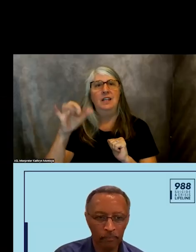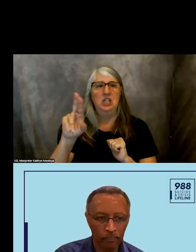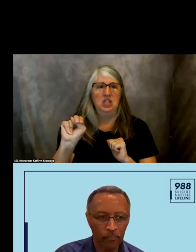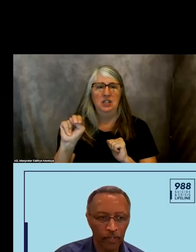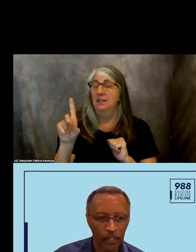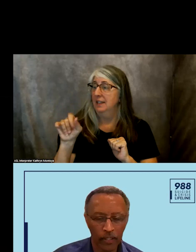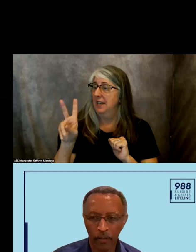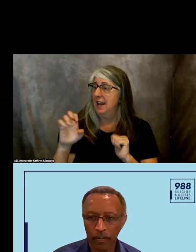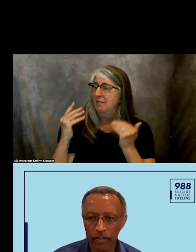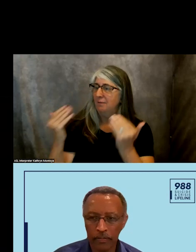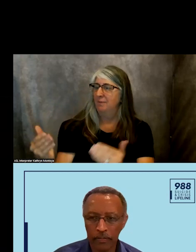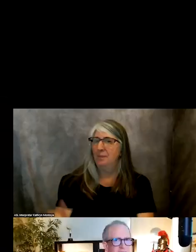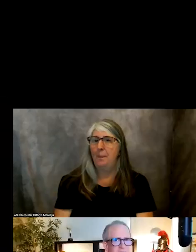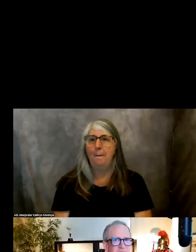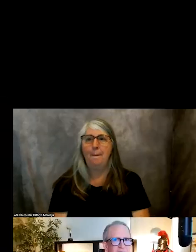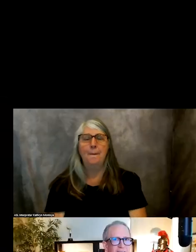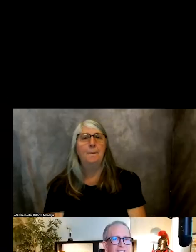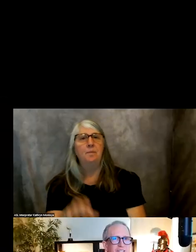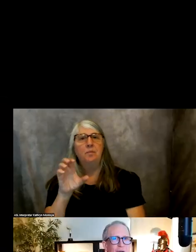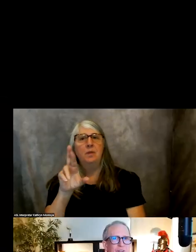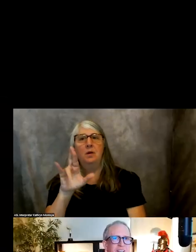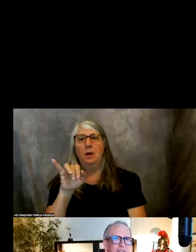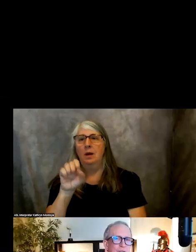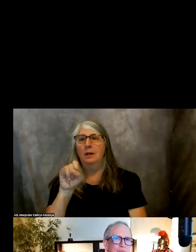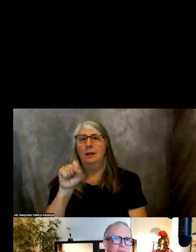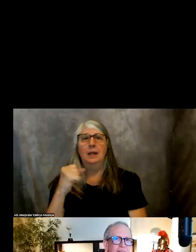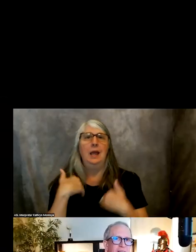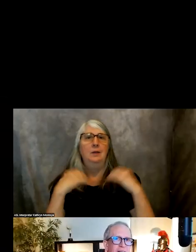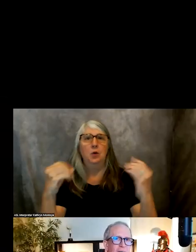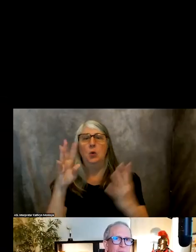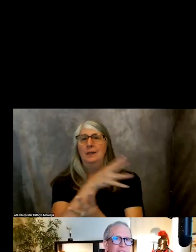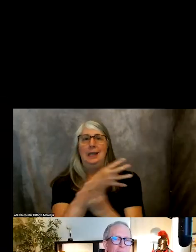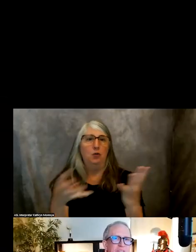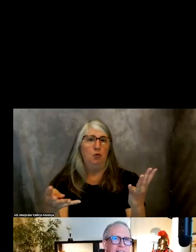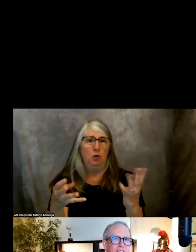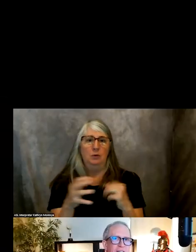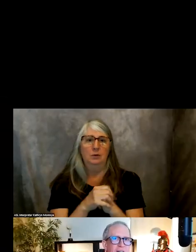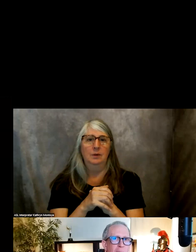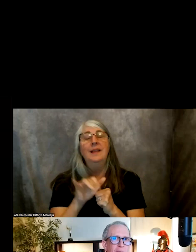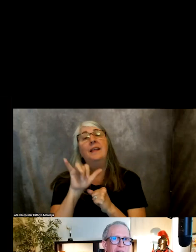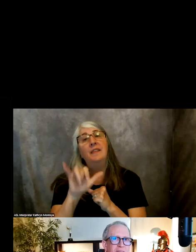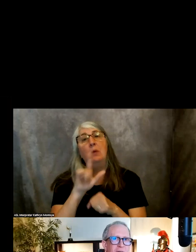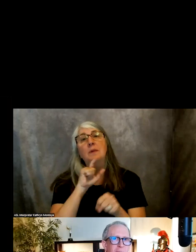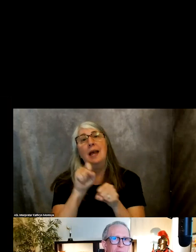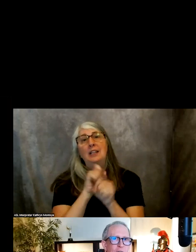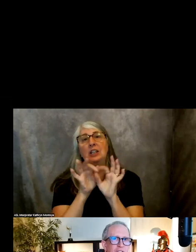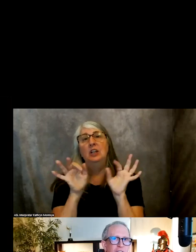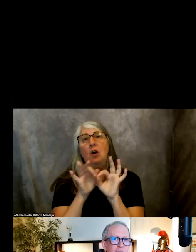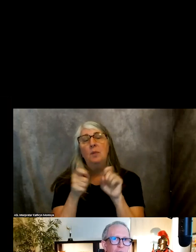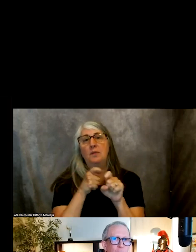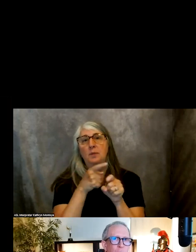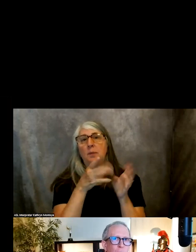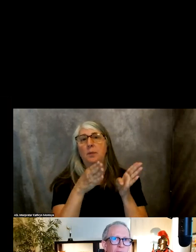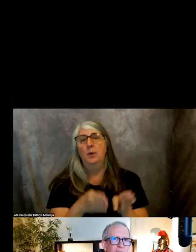sir. A crisis has no schedule. That was actually a comment from a